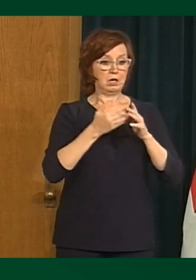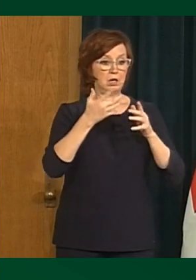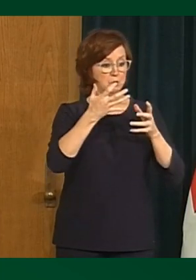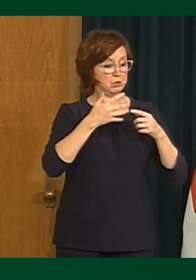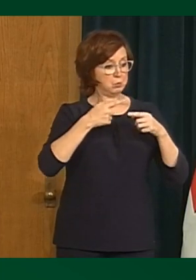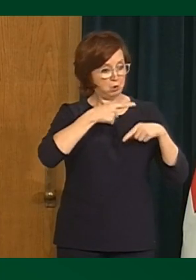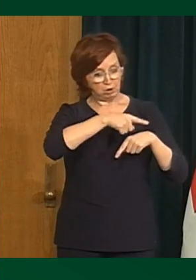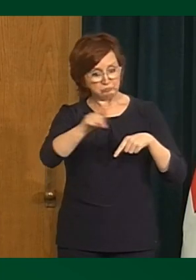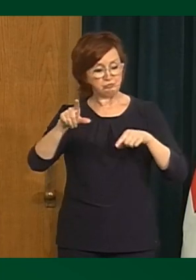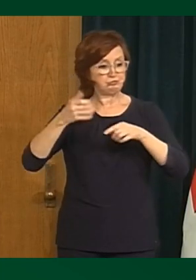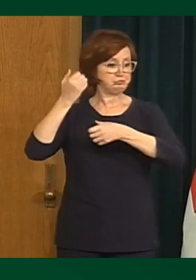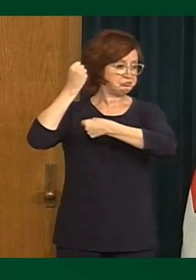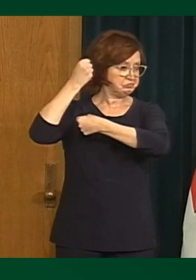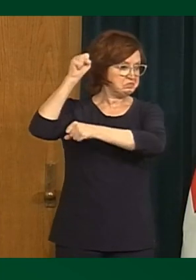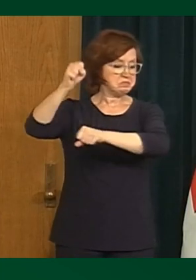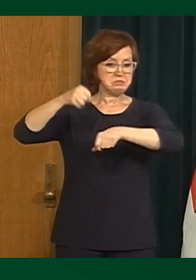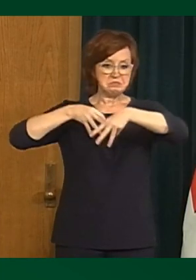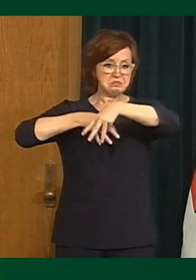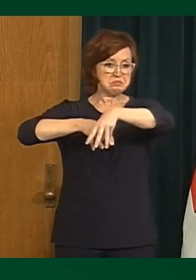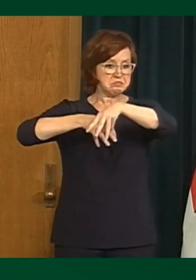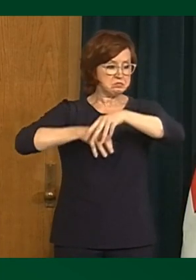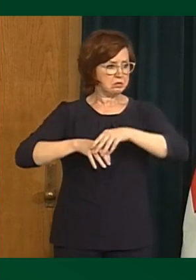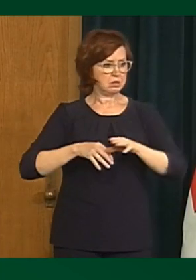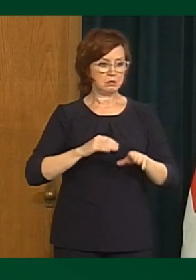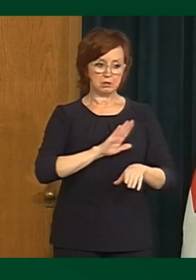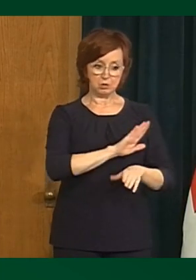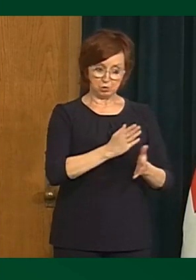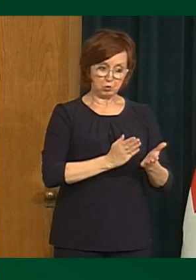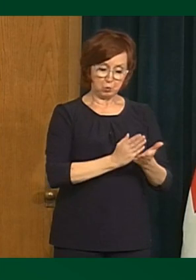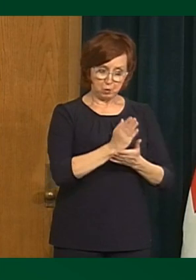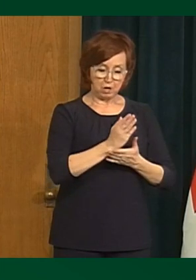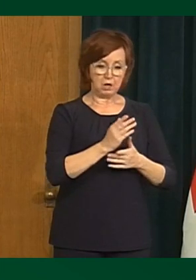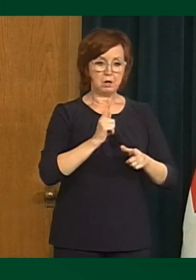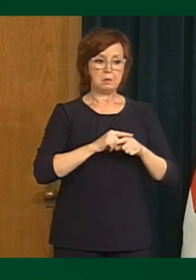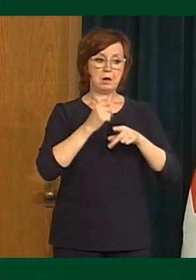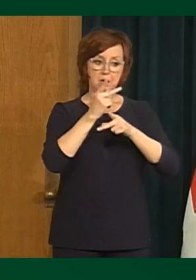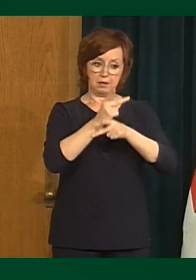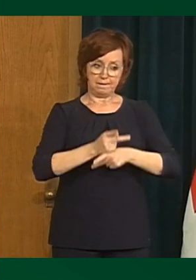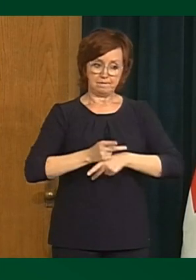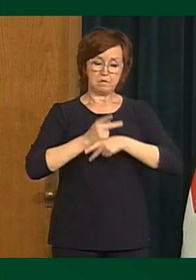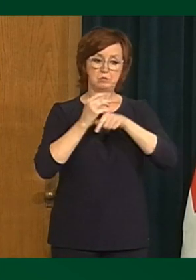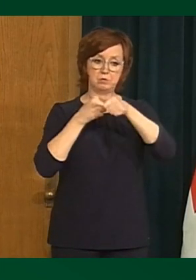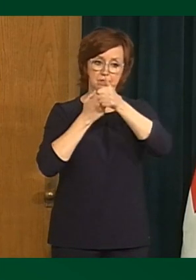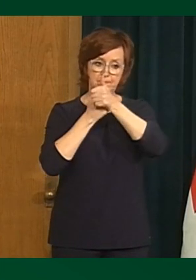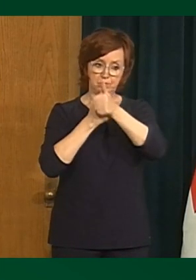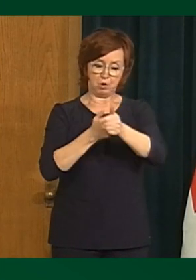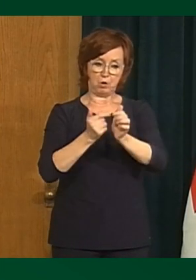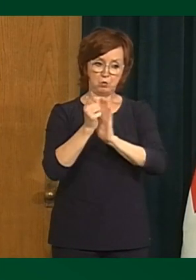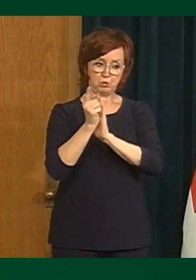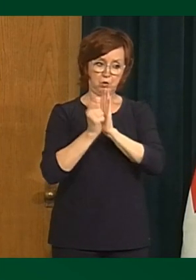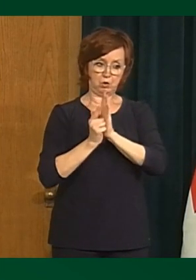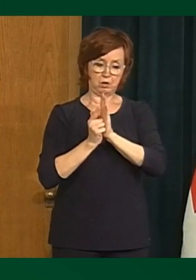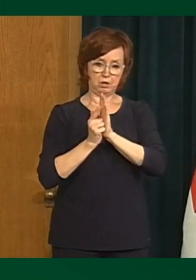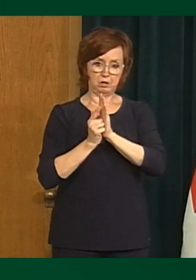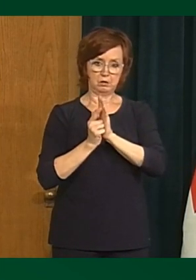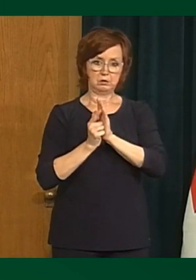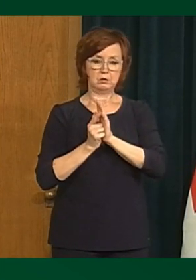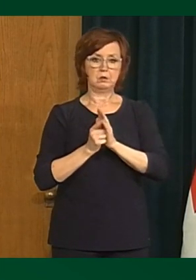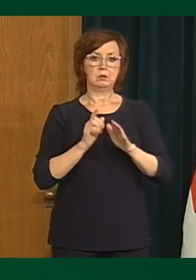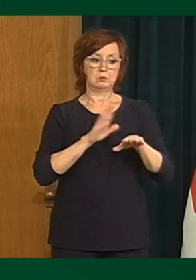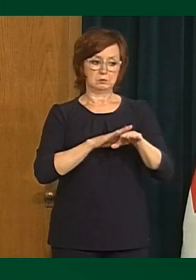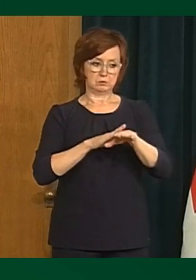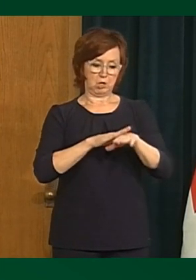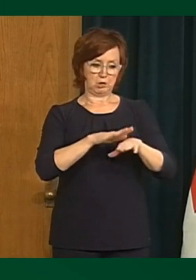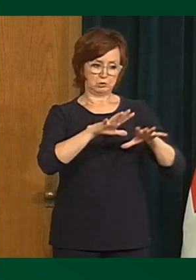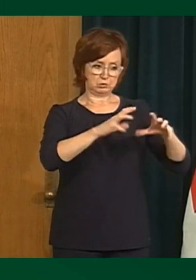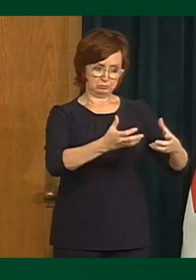that is legal, and that is their right to do so. But I would most certainly caution members to not venture into